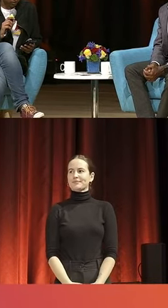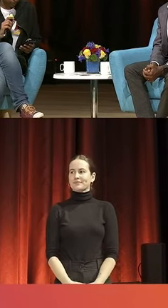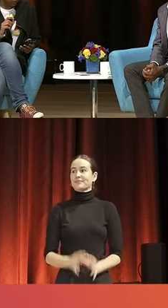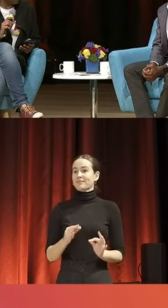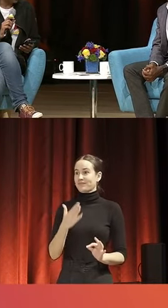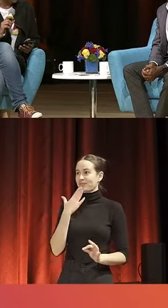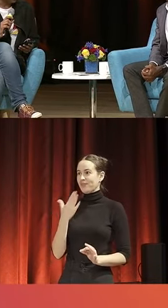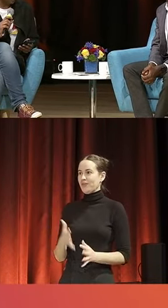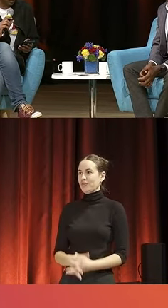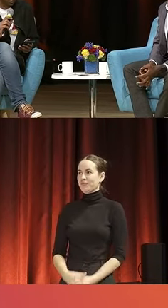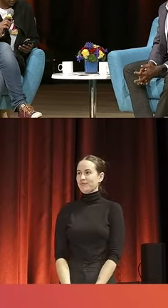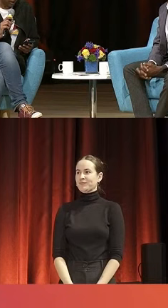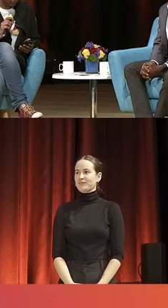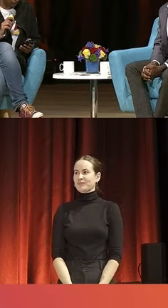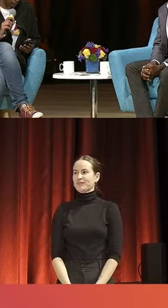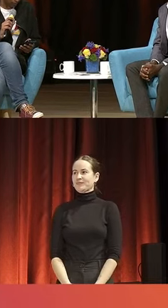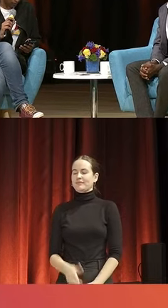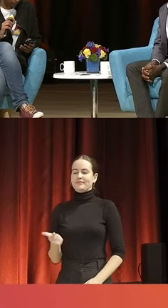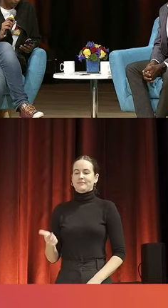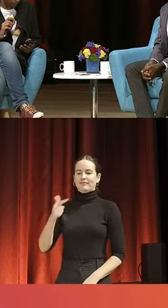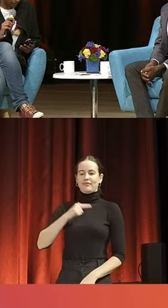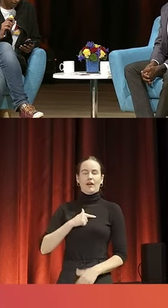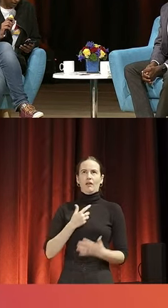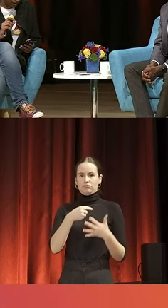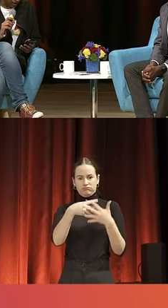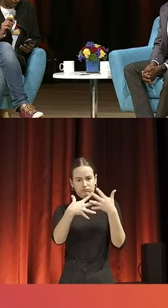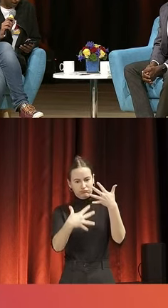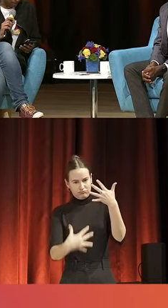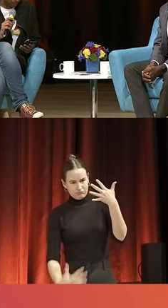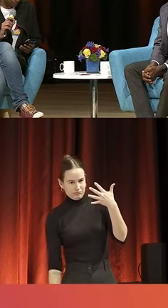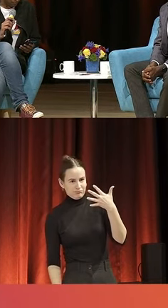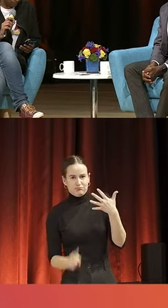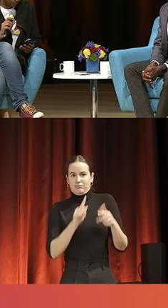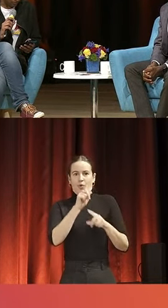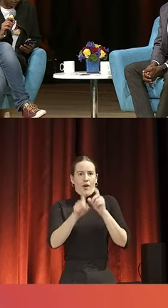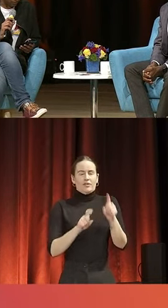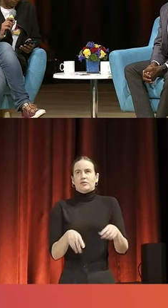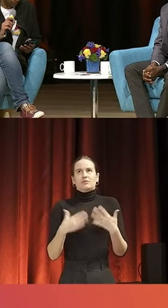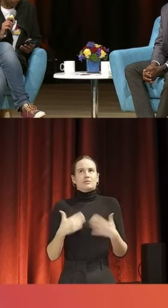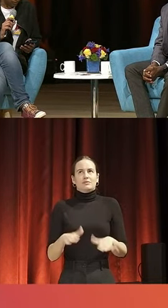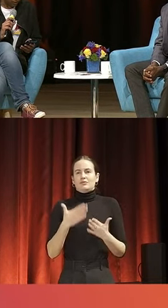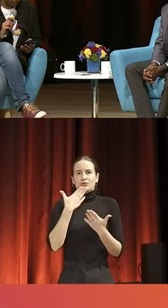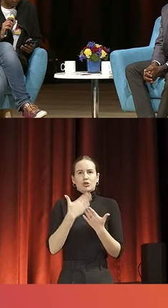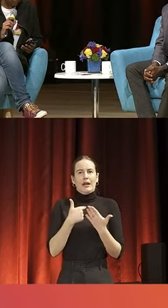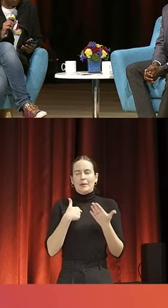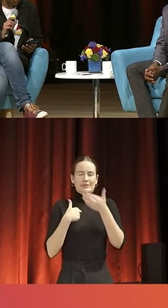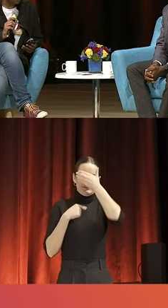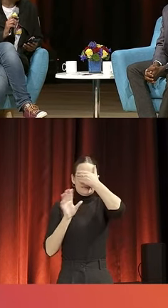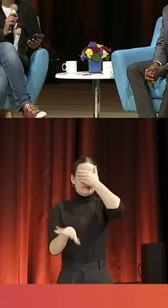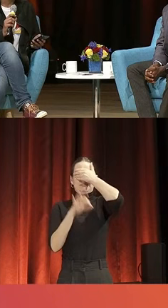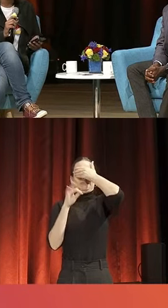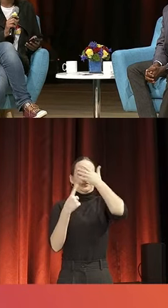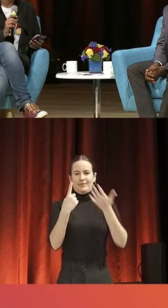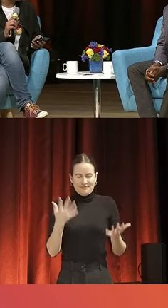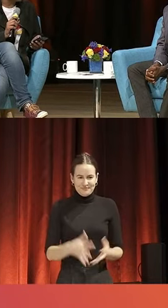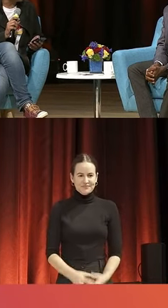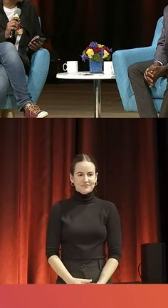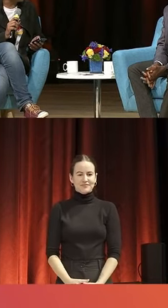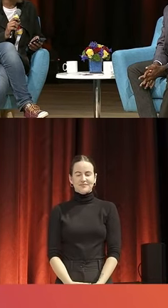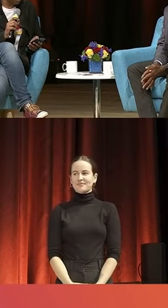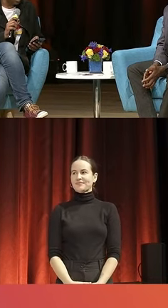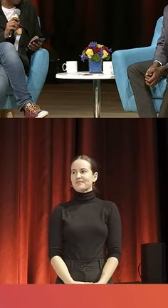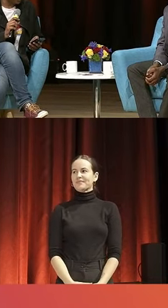There's so many good questions. I just have to choose one of them. Maybe I'll start with this one. You talked about